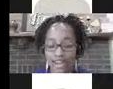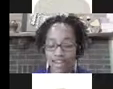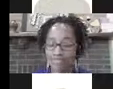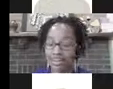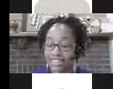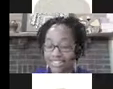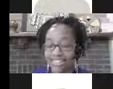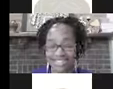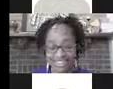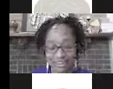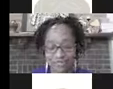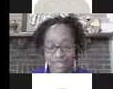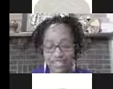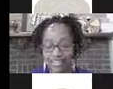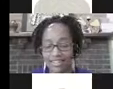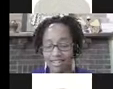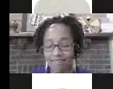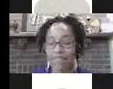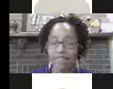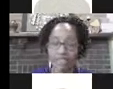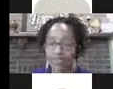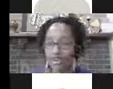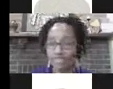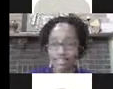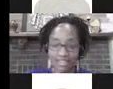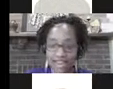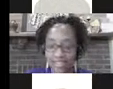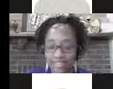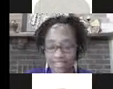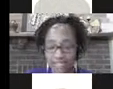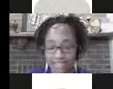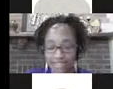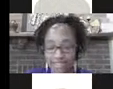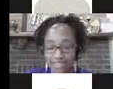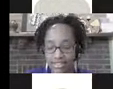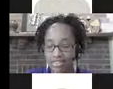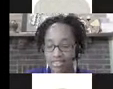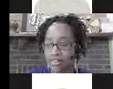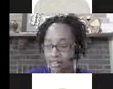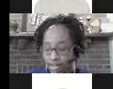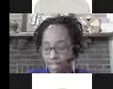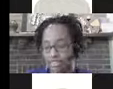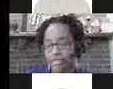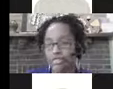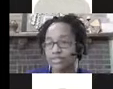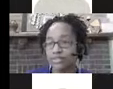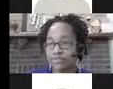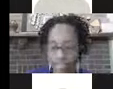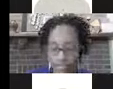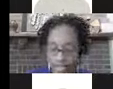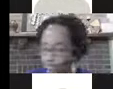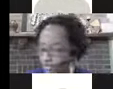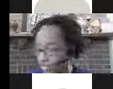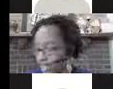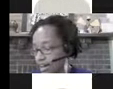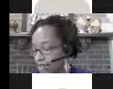and have unintentionally omitted. I won't read through all of the acknowledgments listed here. I just want to thank you